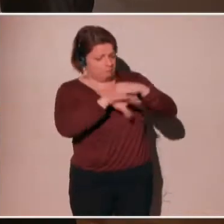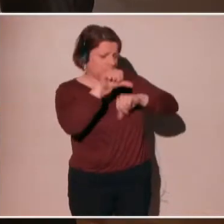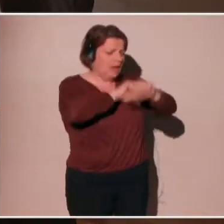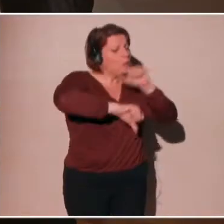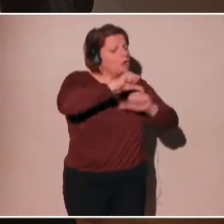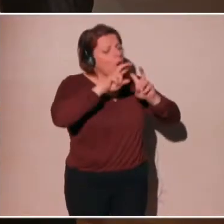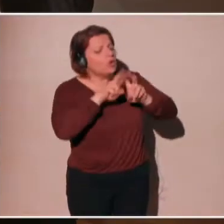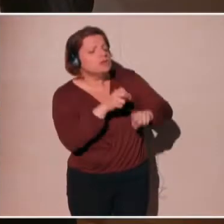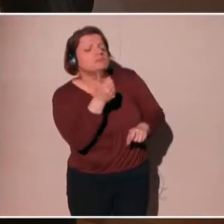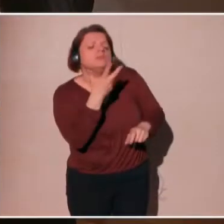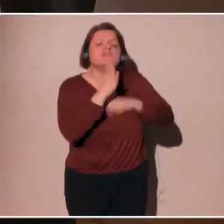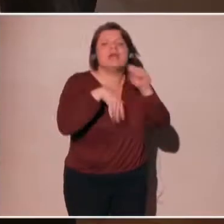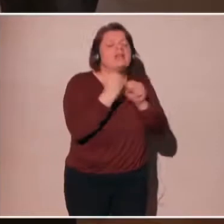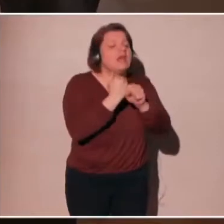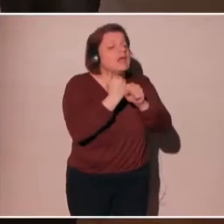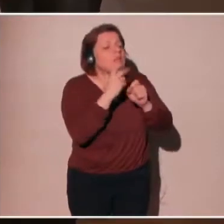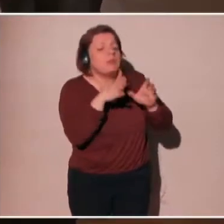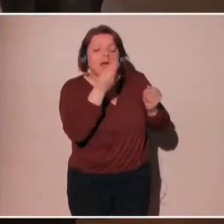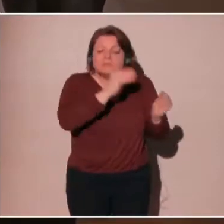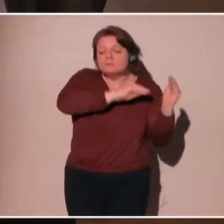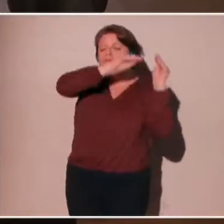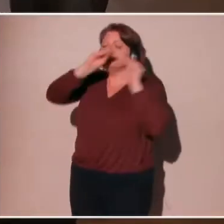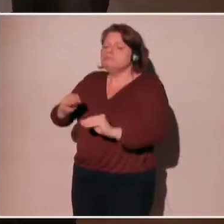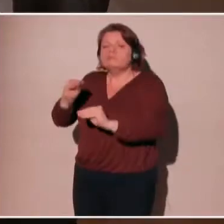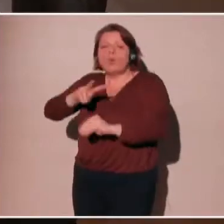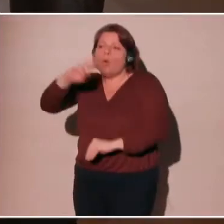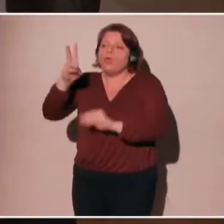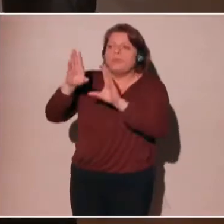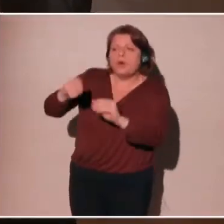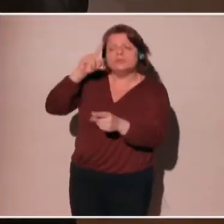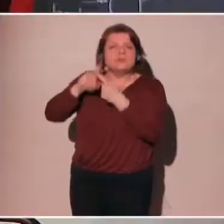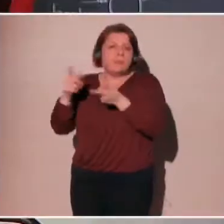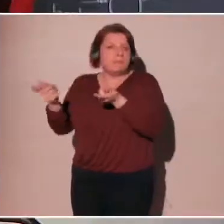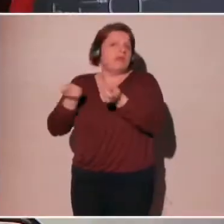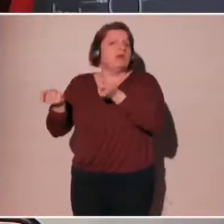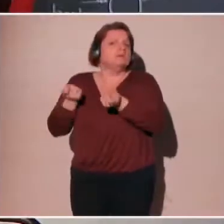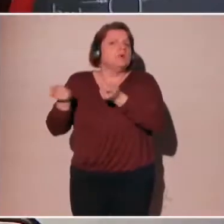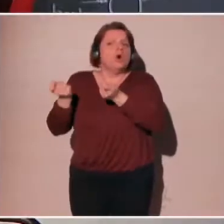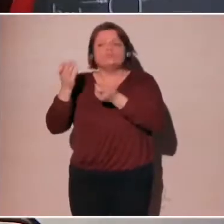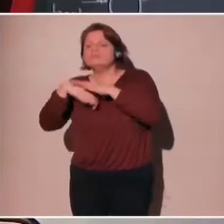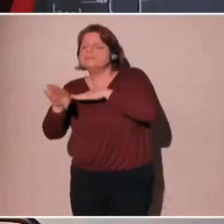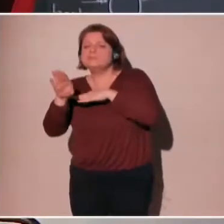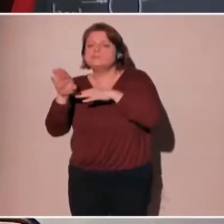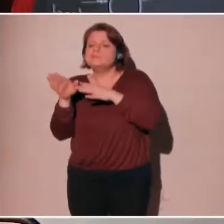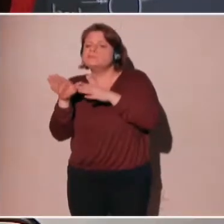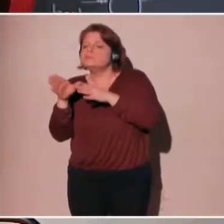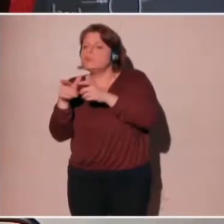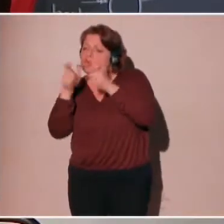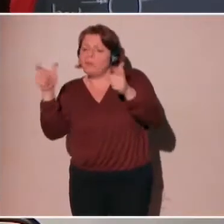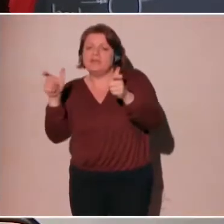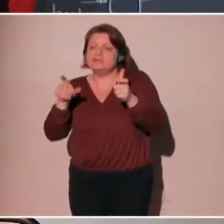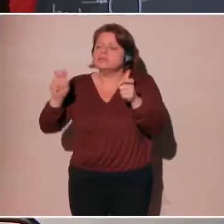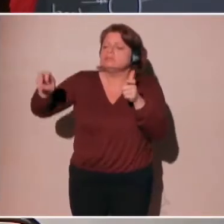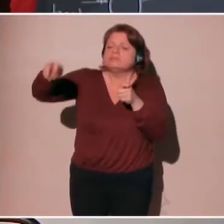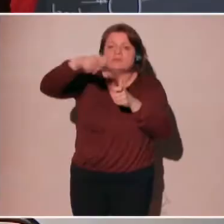be working in a research lab for a few years, and then to take another position, in a management position somewhere in